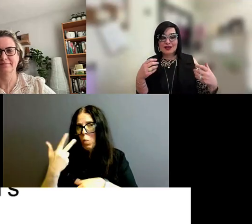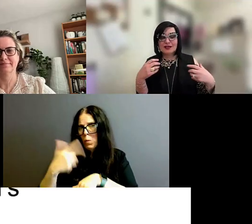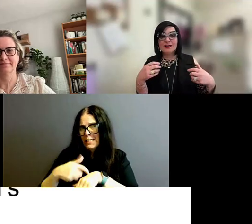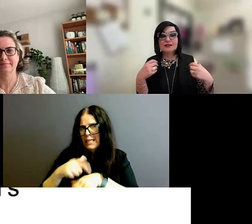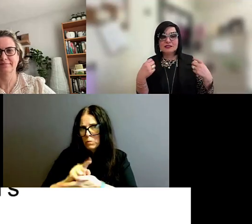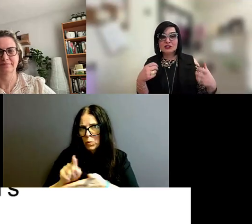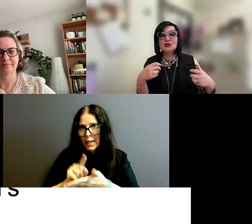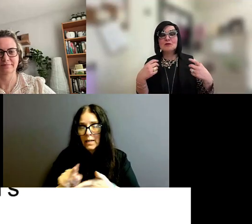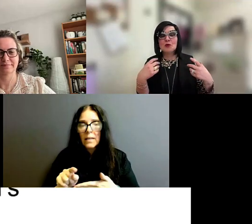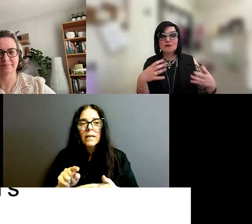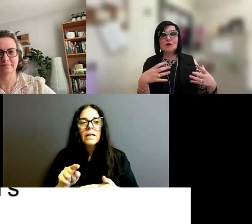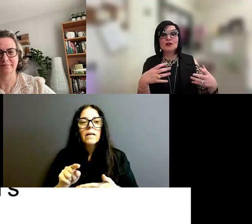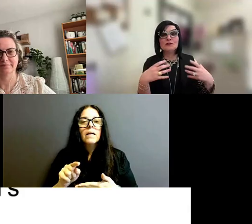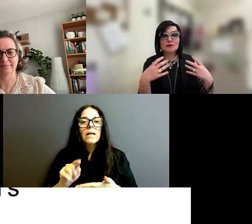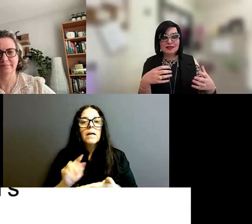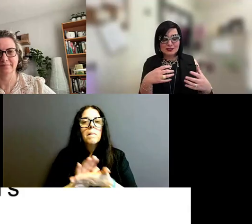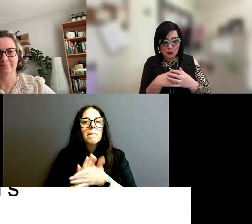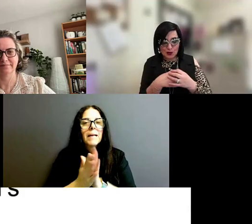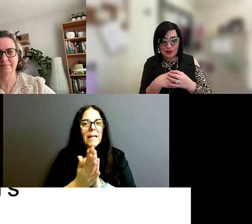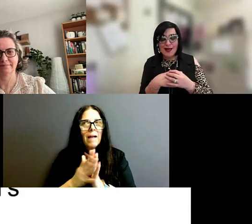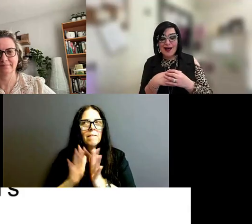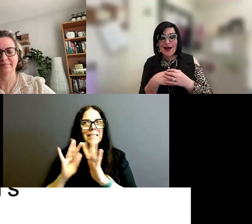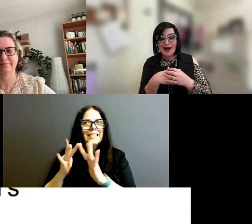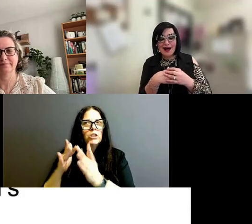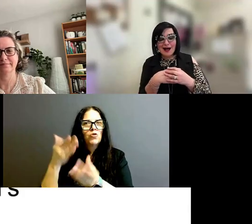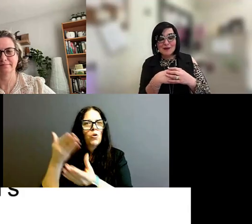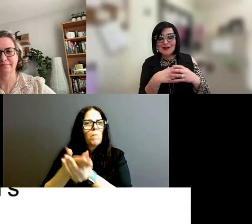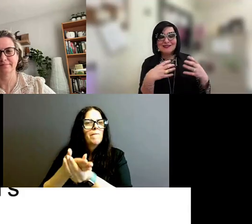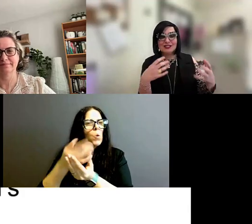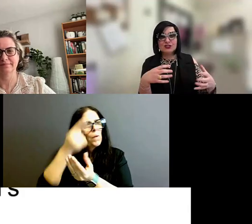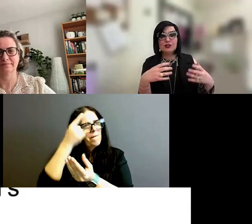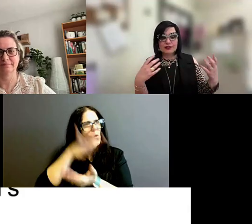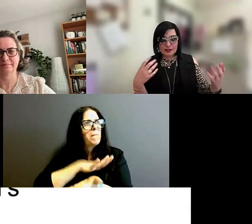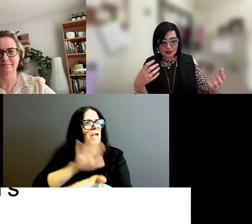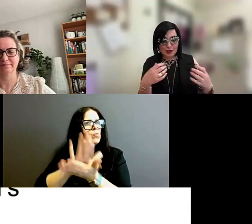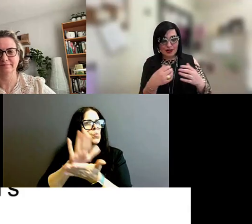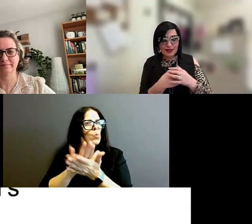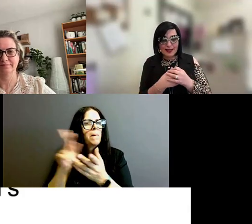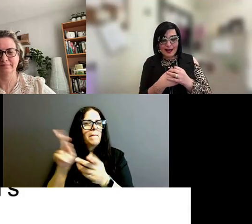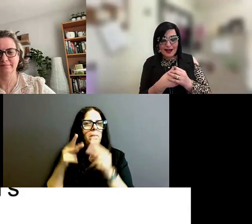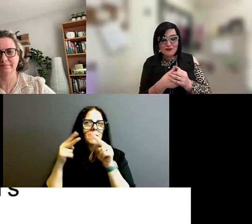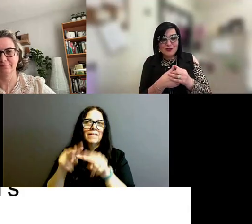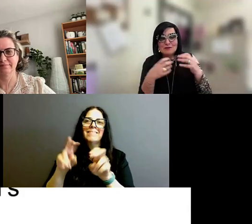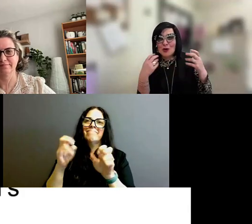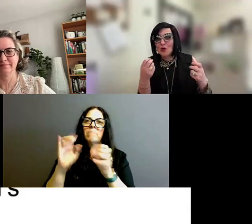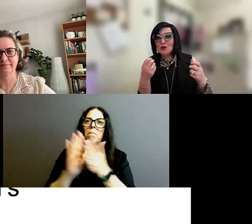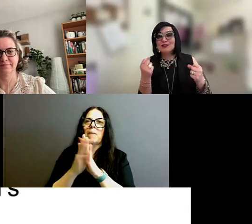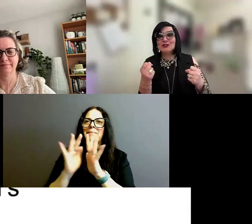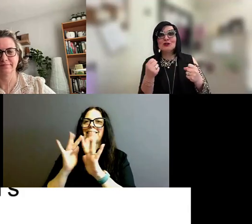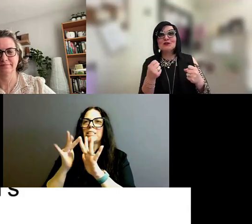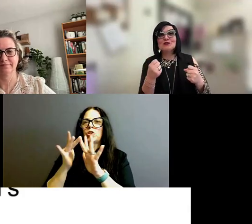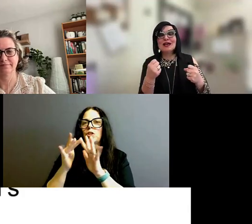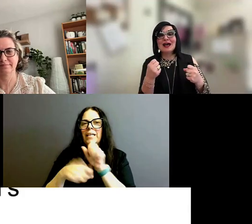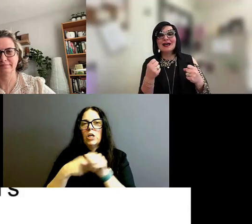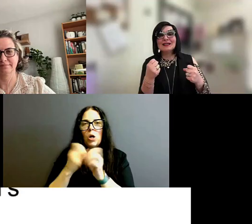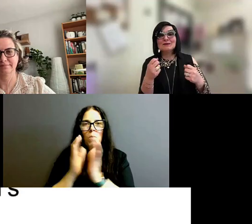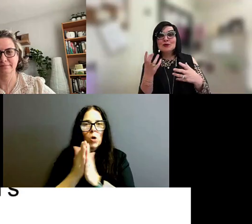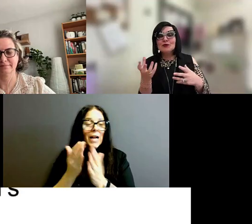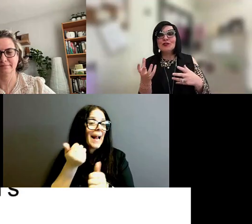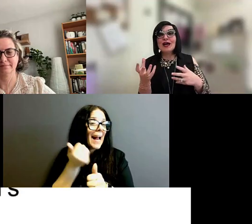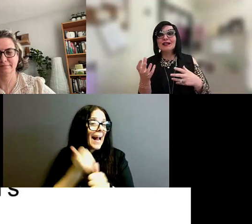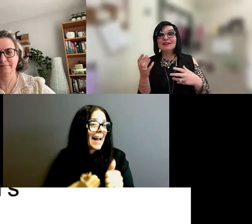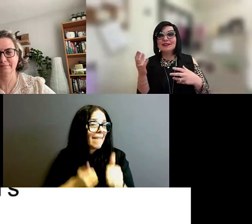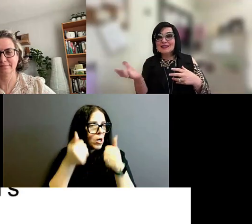I'm creating a digital portfolio for my school, a digital yearbook. Every post serves